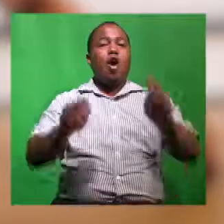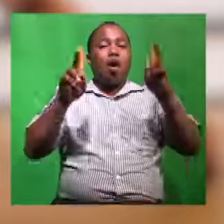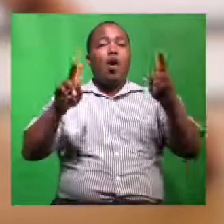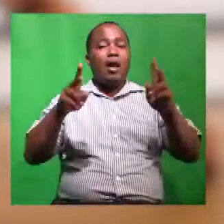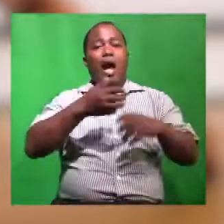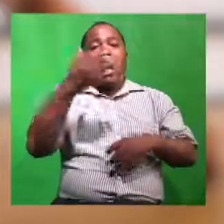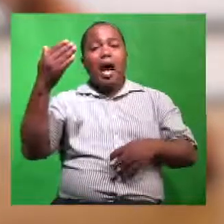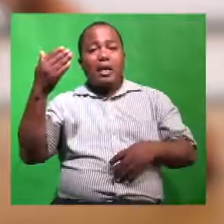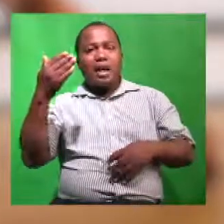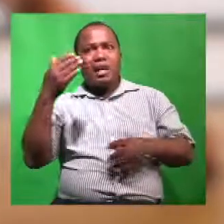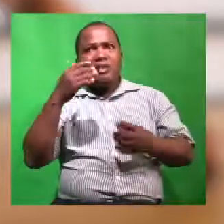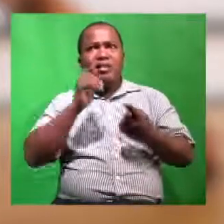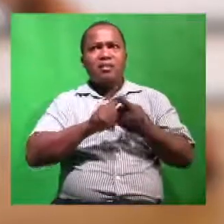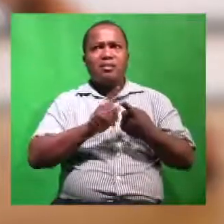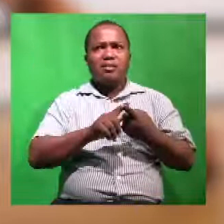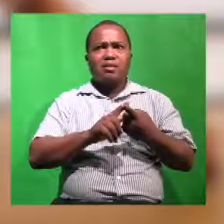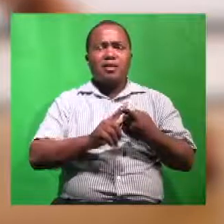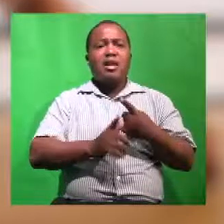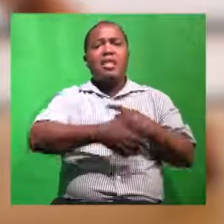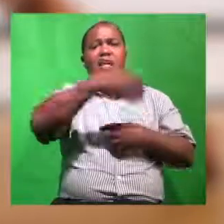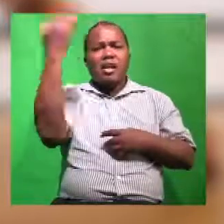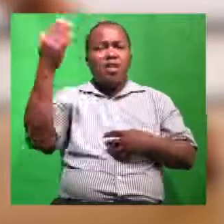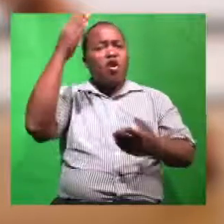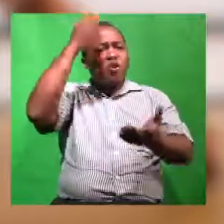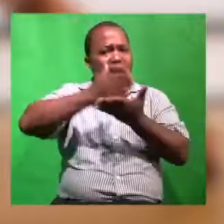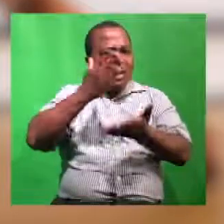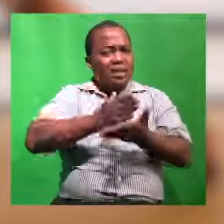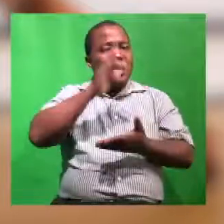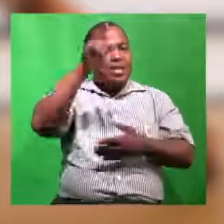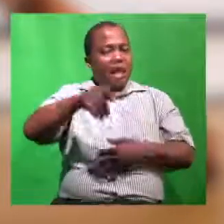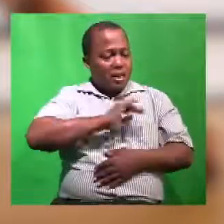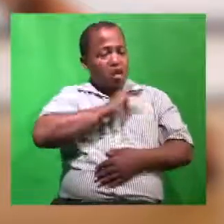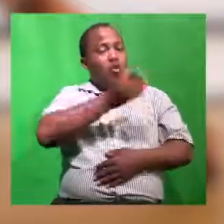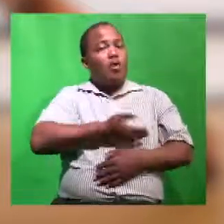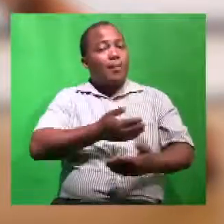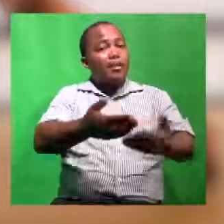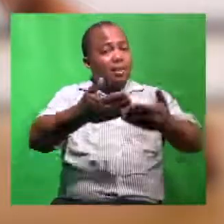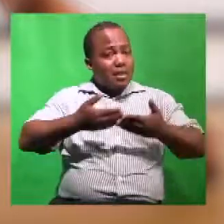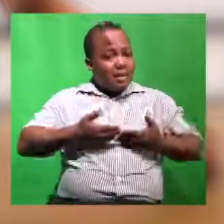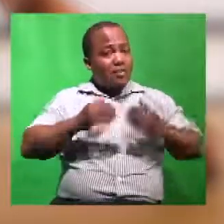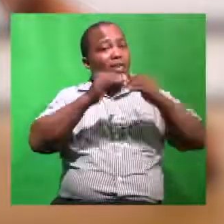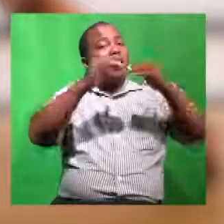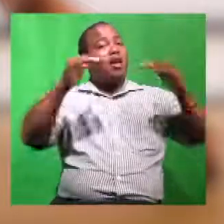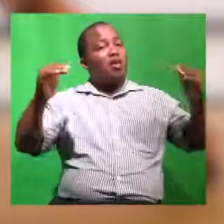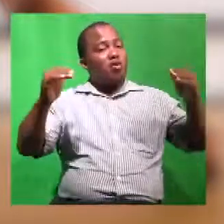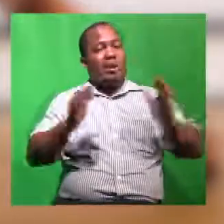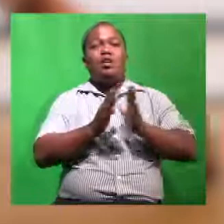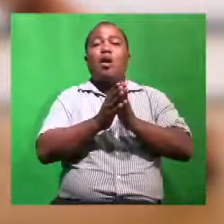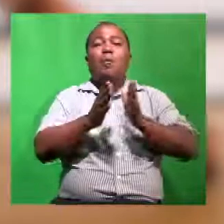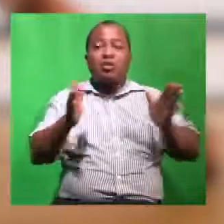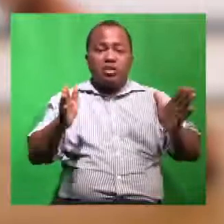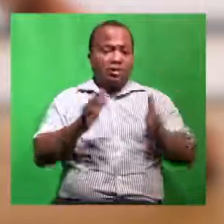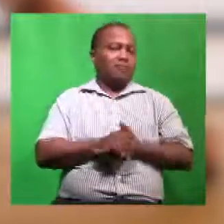Another one, so the government has to ensure that women receive equal opportunity as men. If